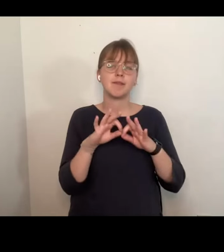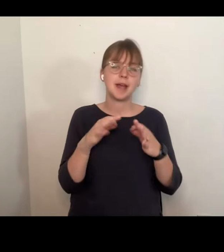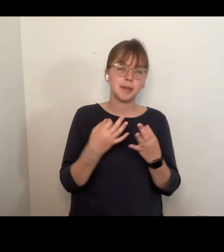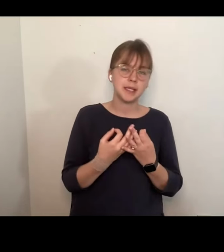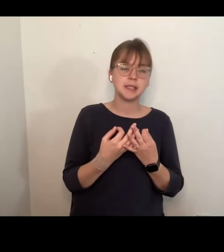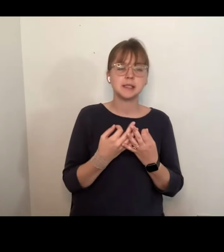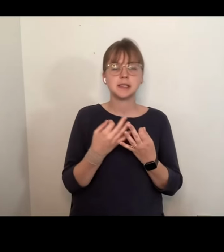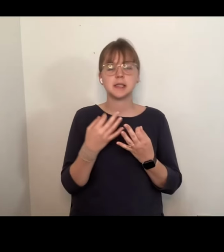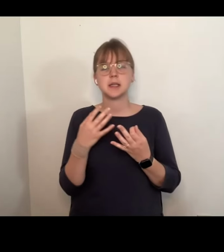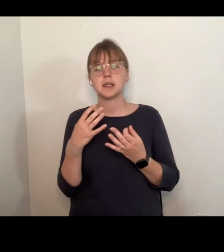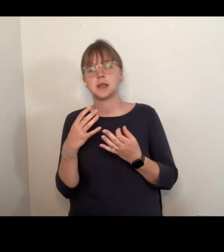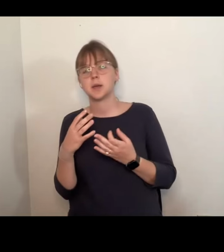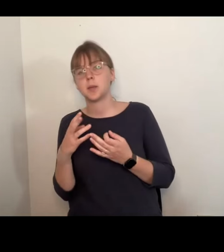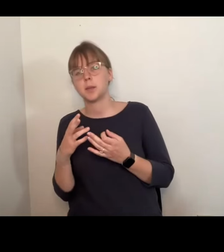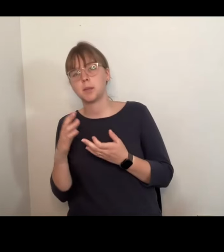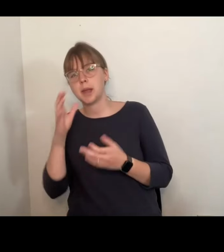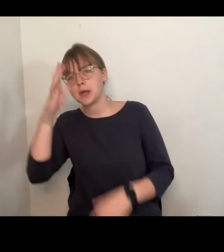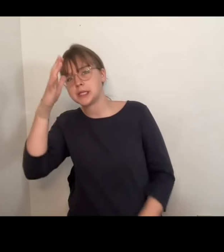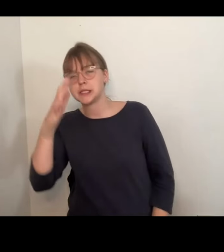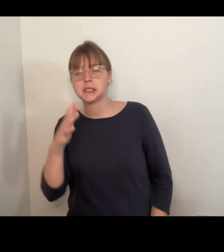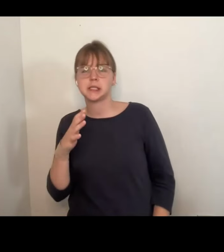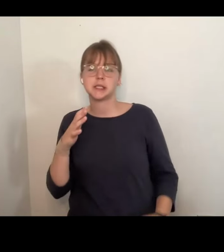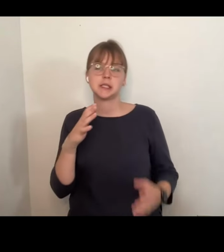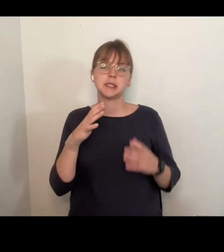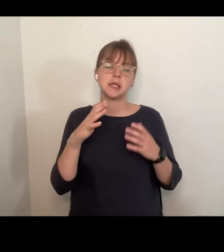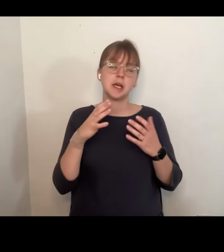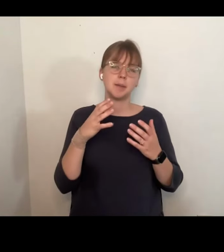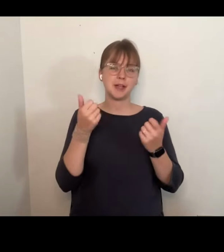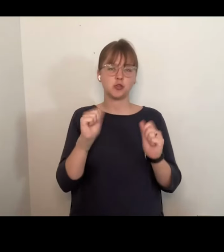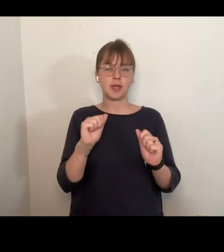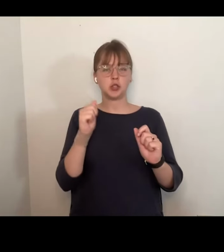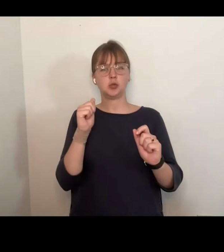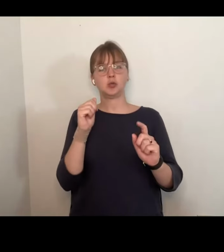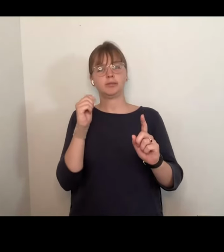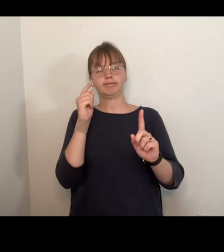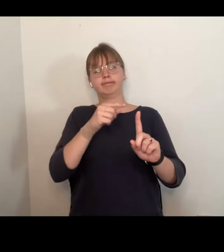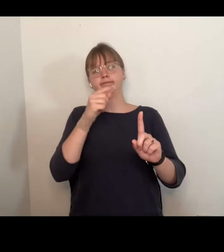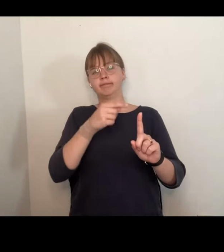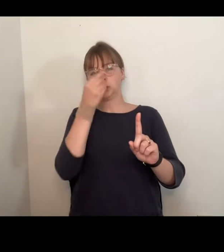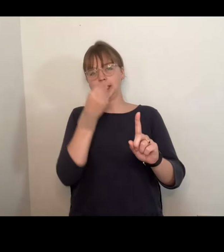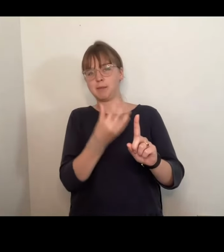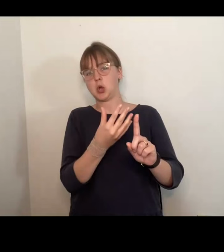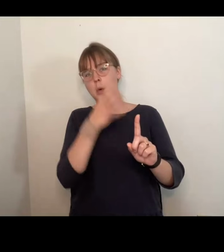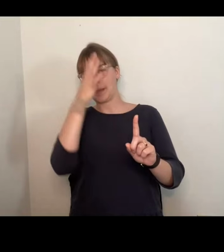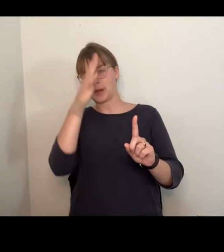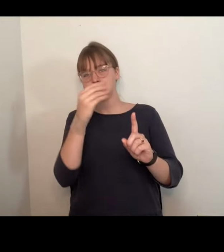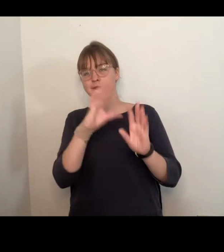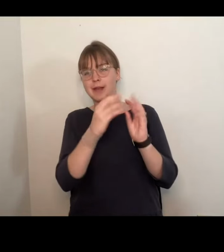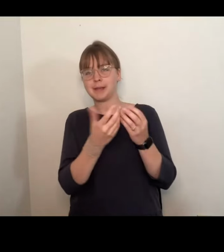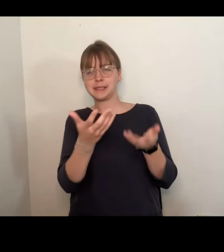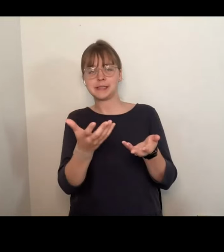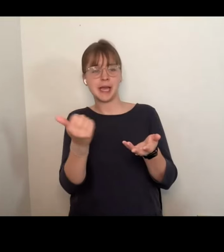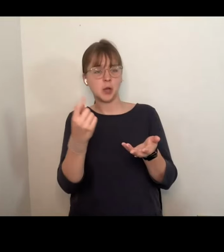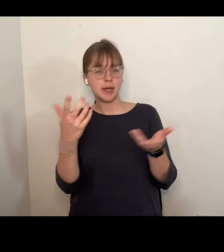messaging, targeting parents and families. So I see that